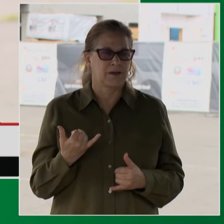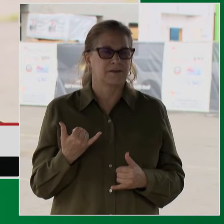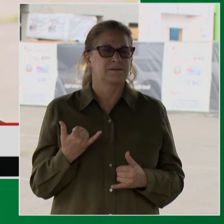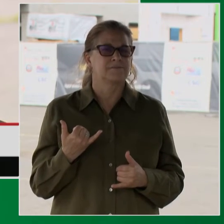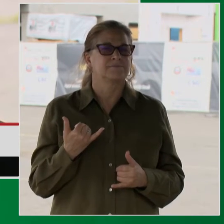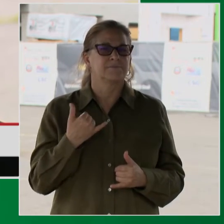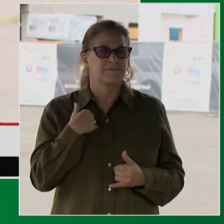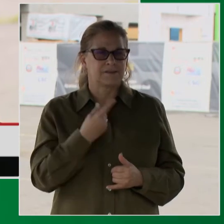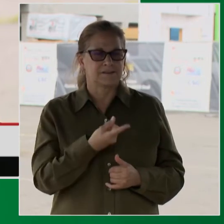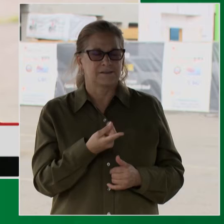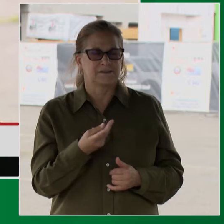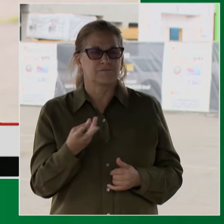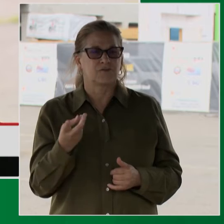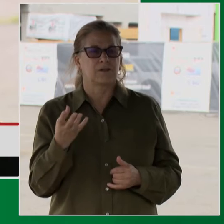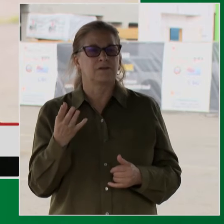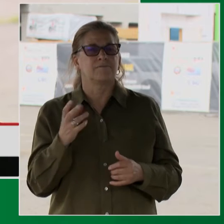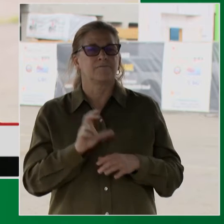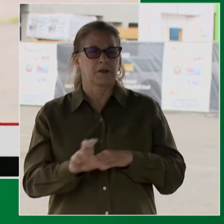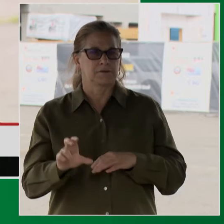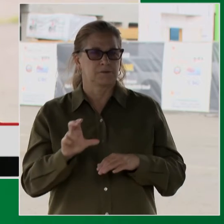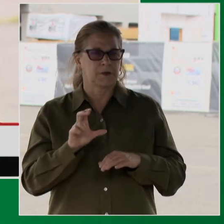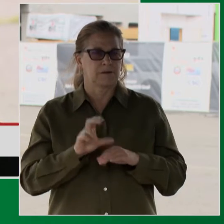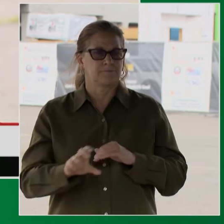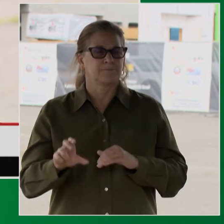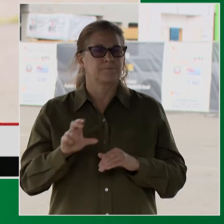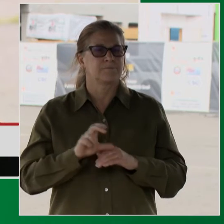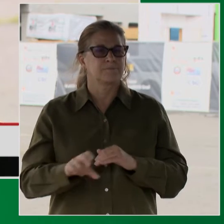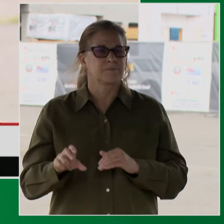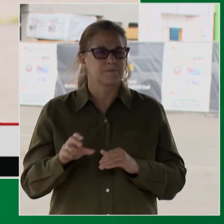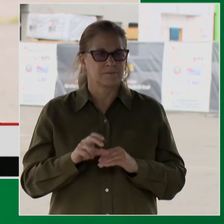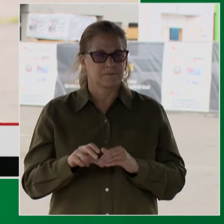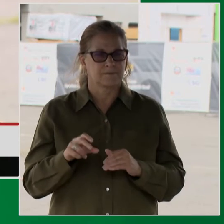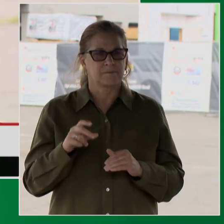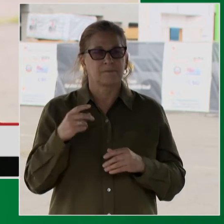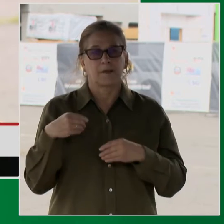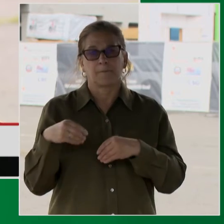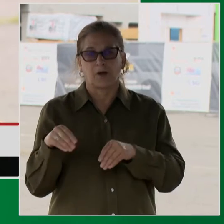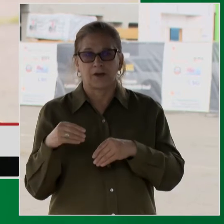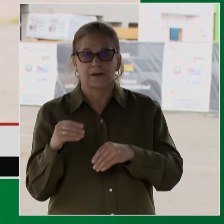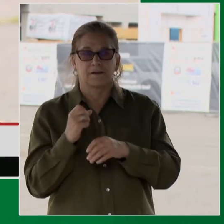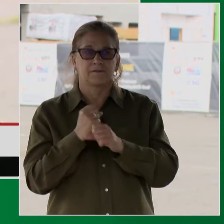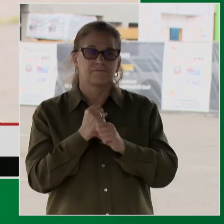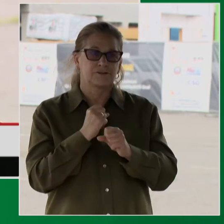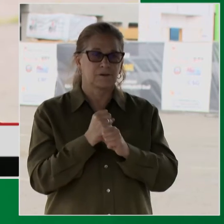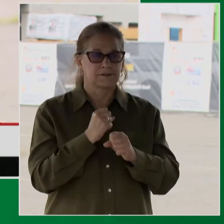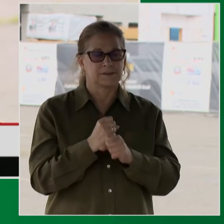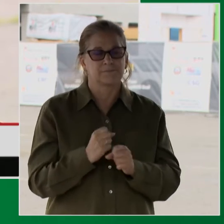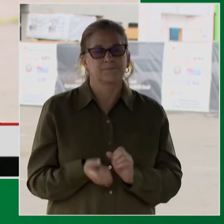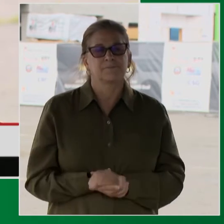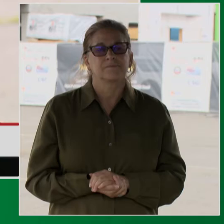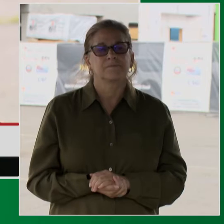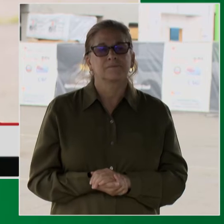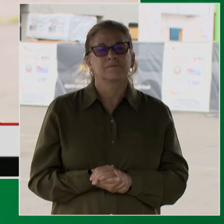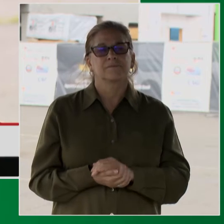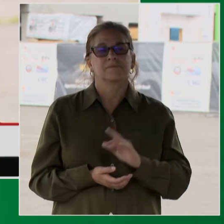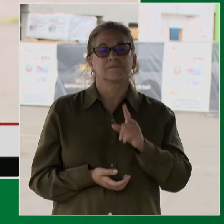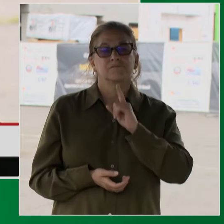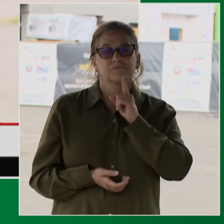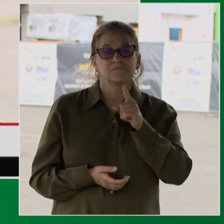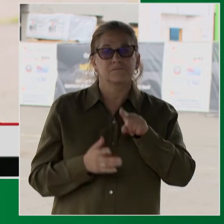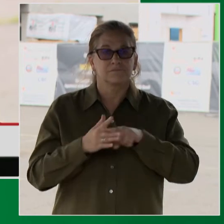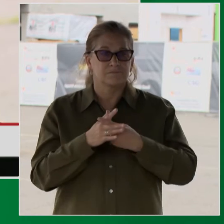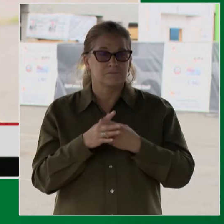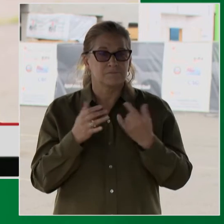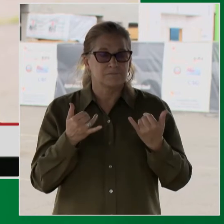several significant investments that are being placed in that. One is marketing and advertising, and really an intentional focus